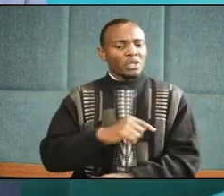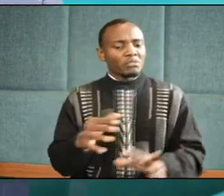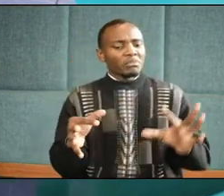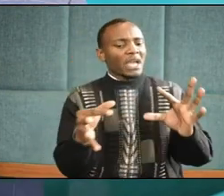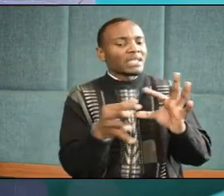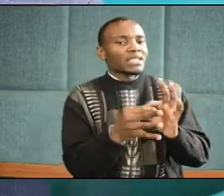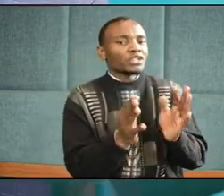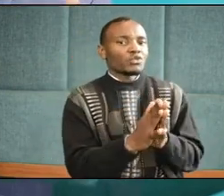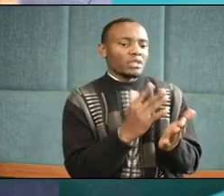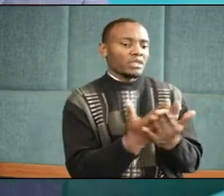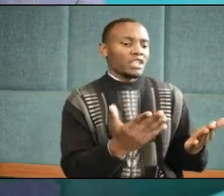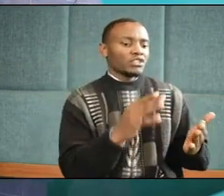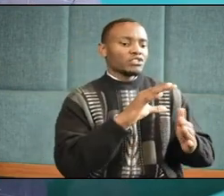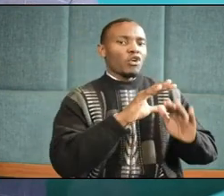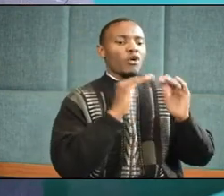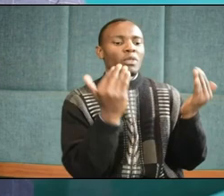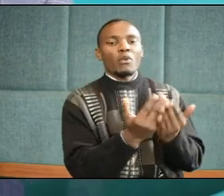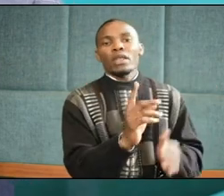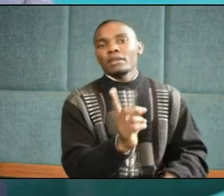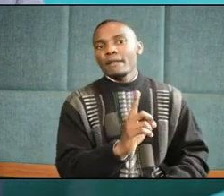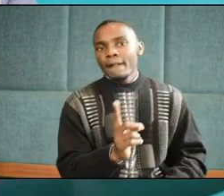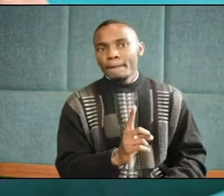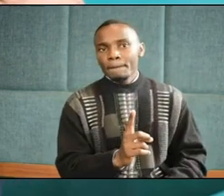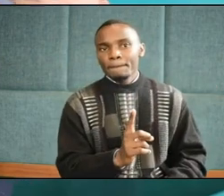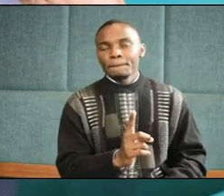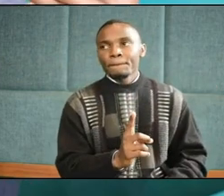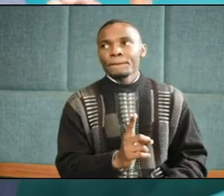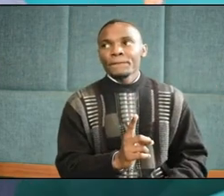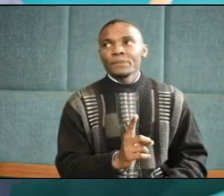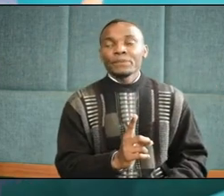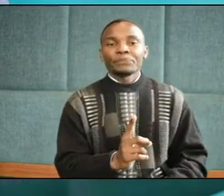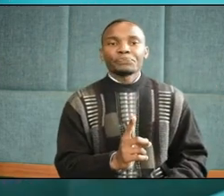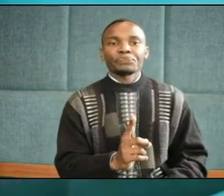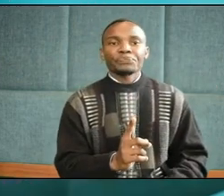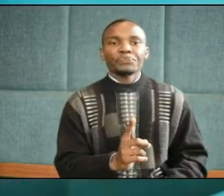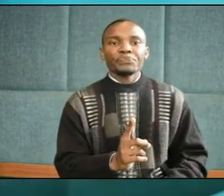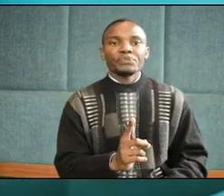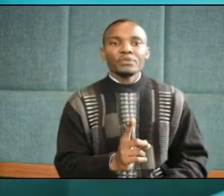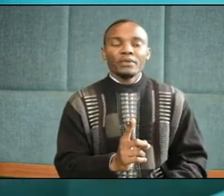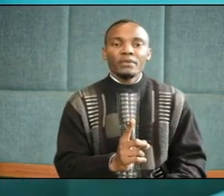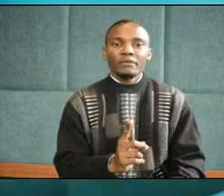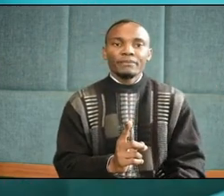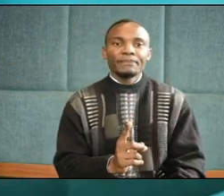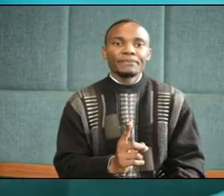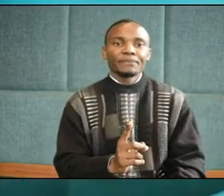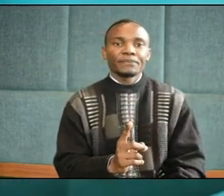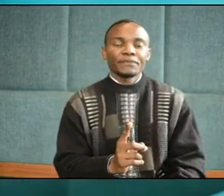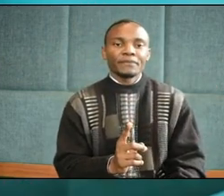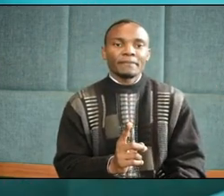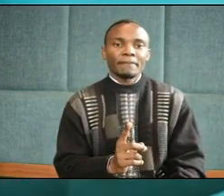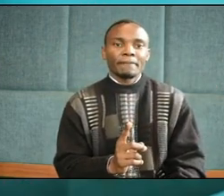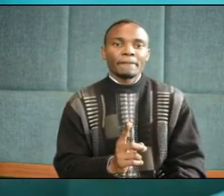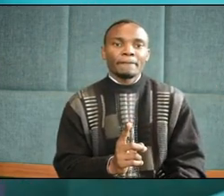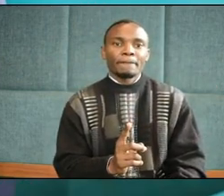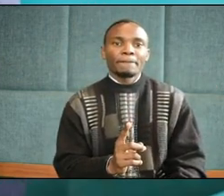to things of this world so much that we cannot give ourselves to God.